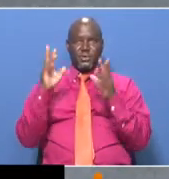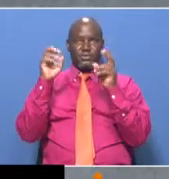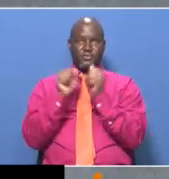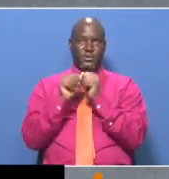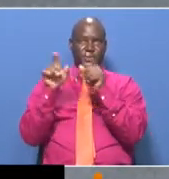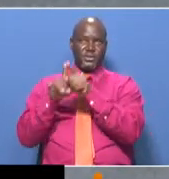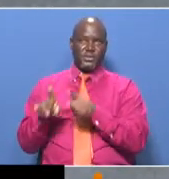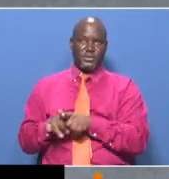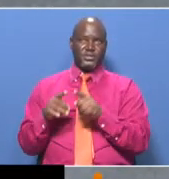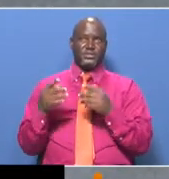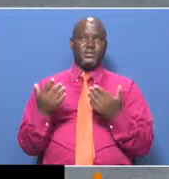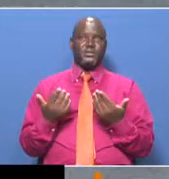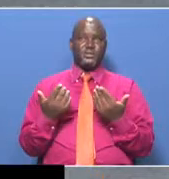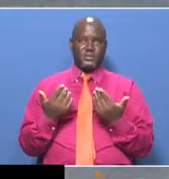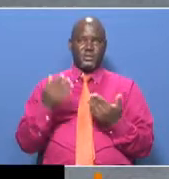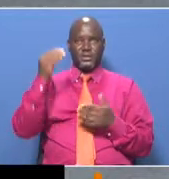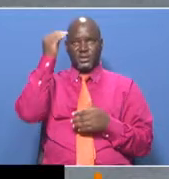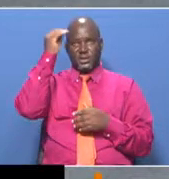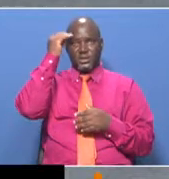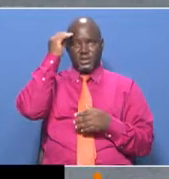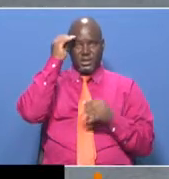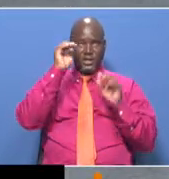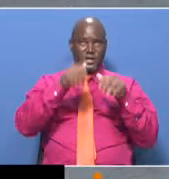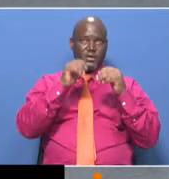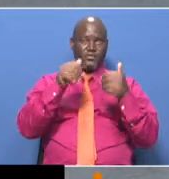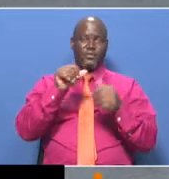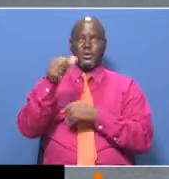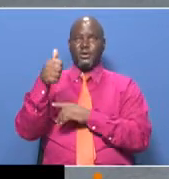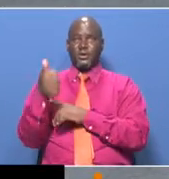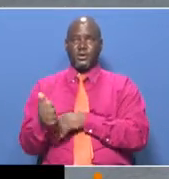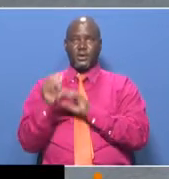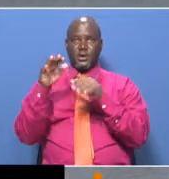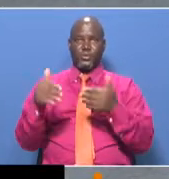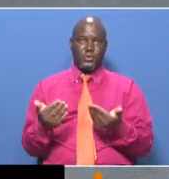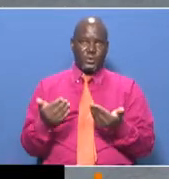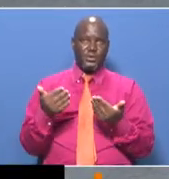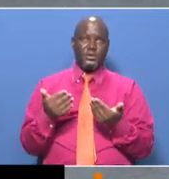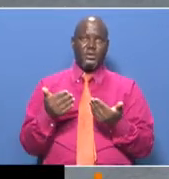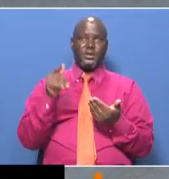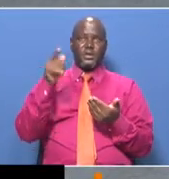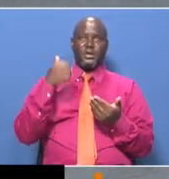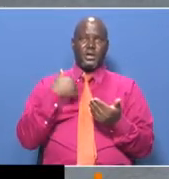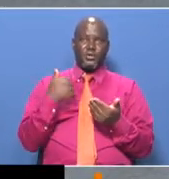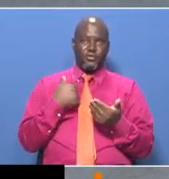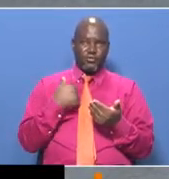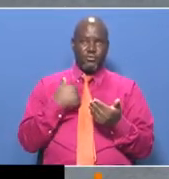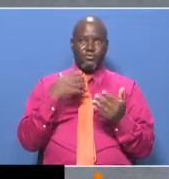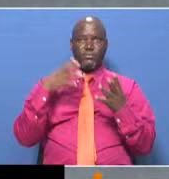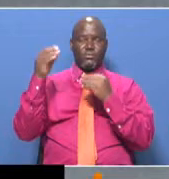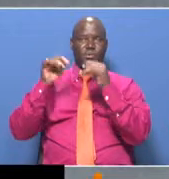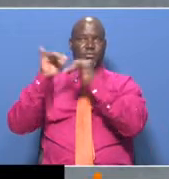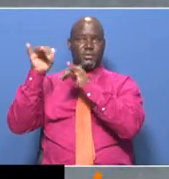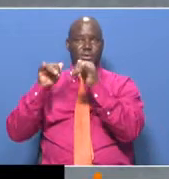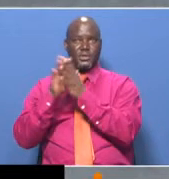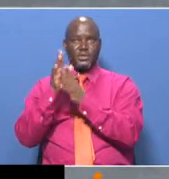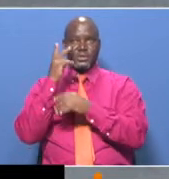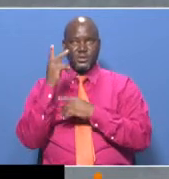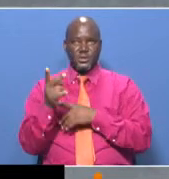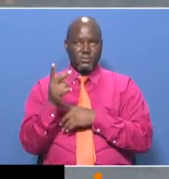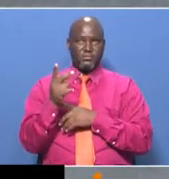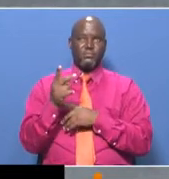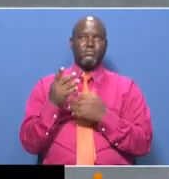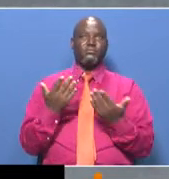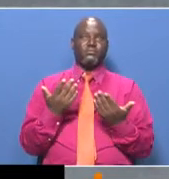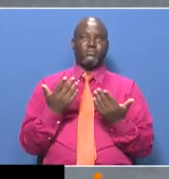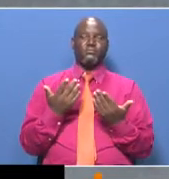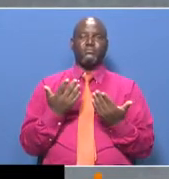such as education, agriculture and all that, how is it that you have gone overseas and you have been